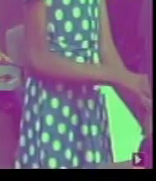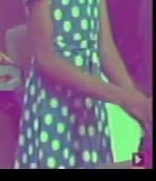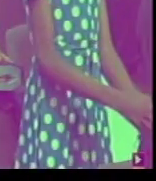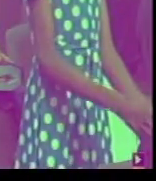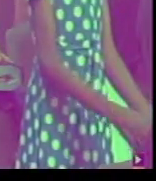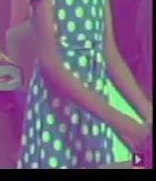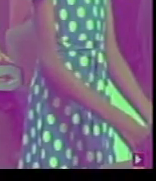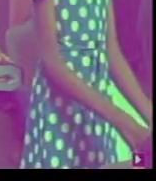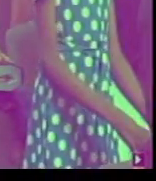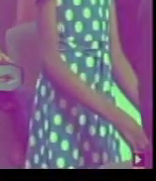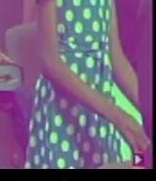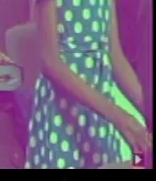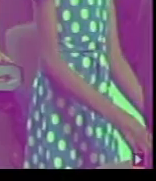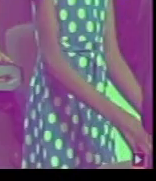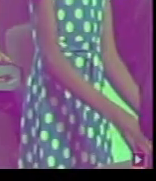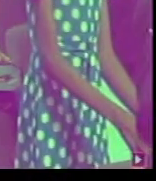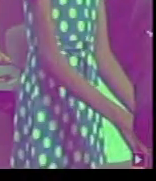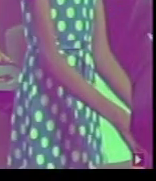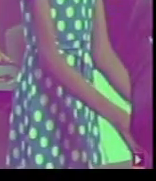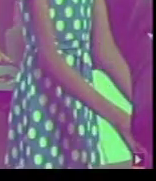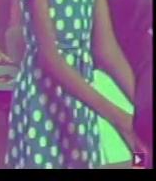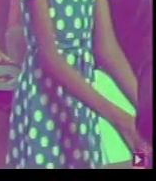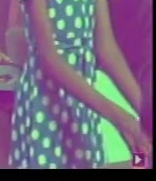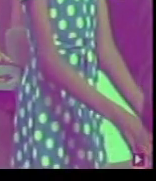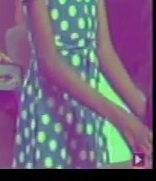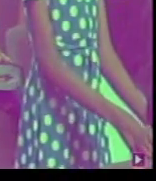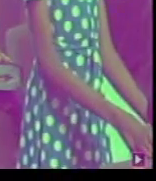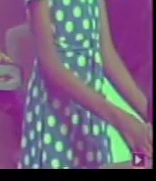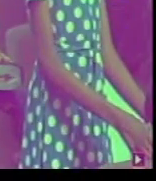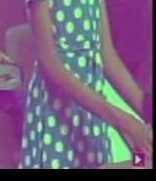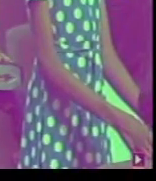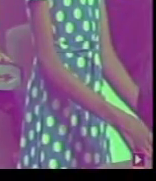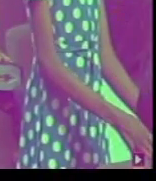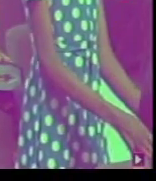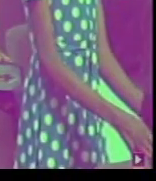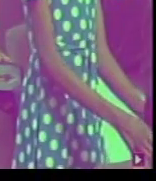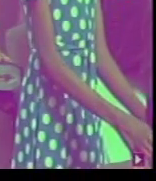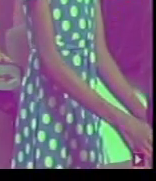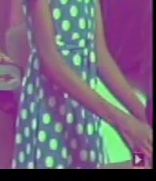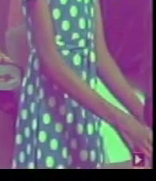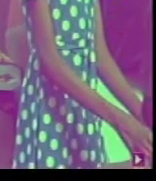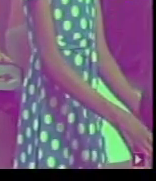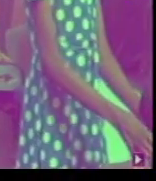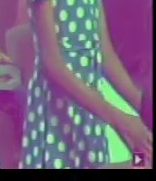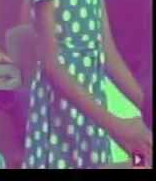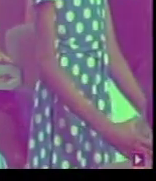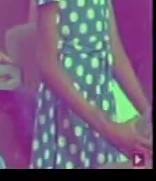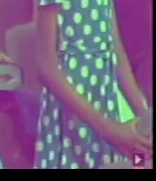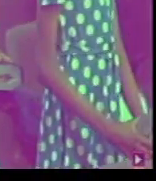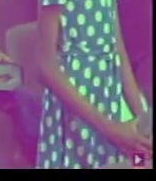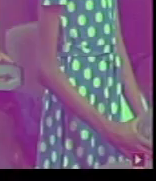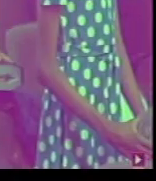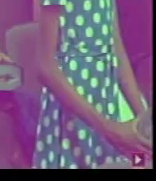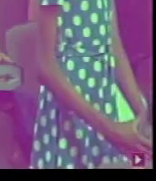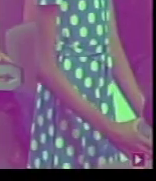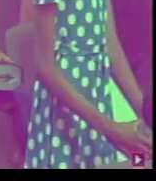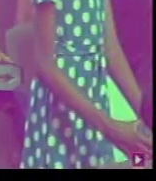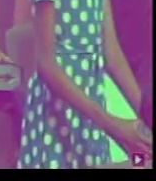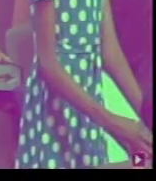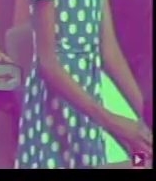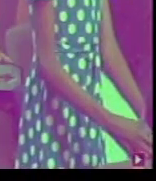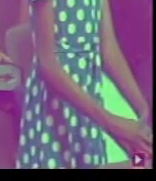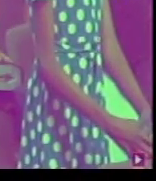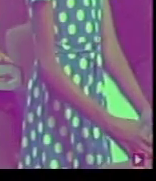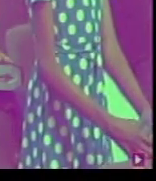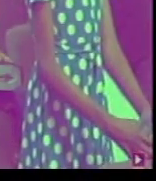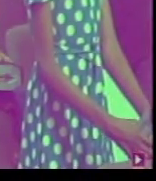higher in Jesus' name. We reach farther in Jesus' name.